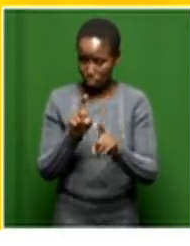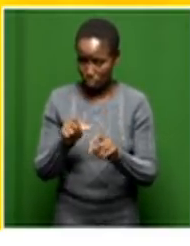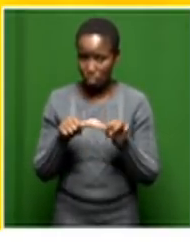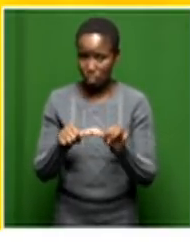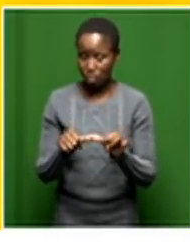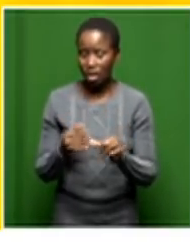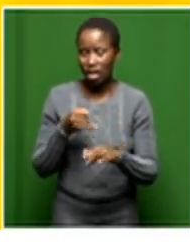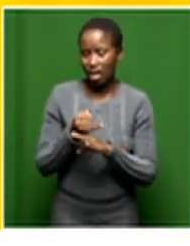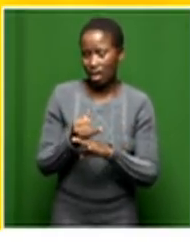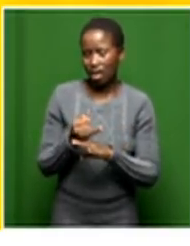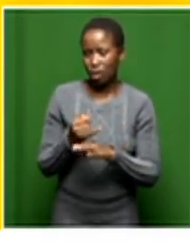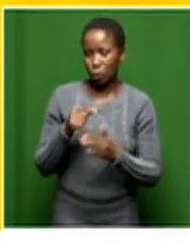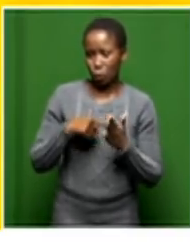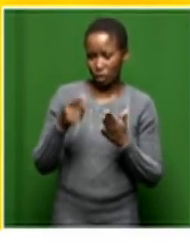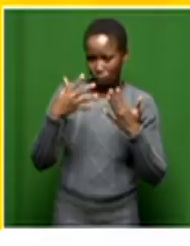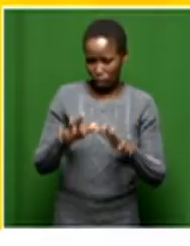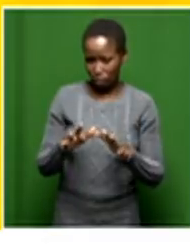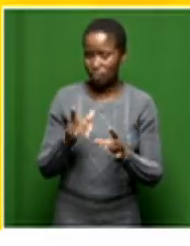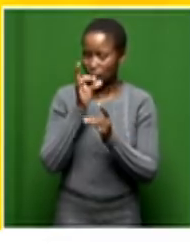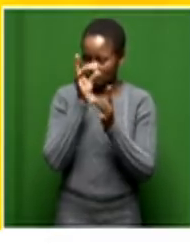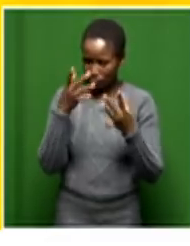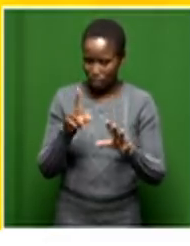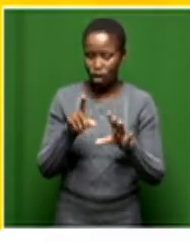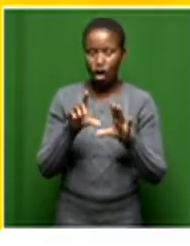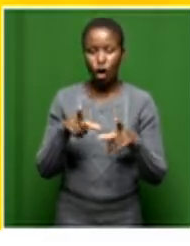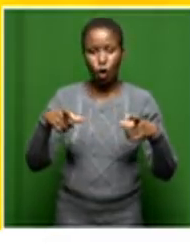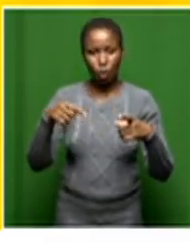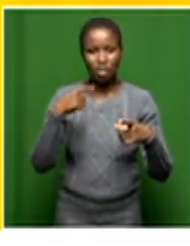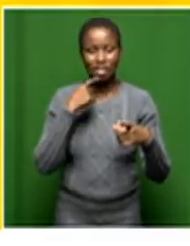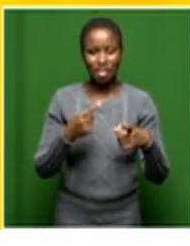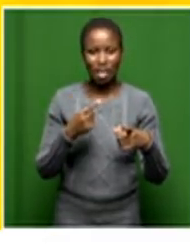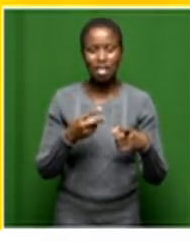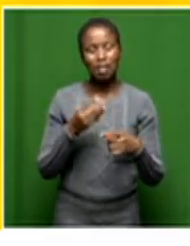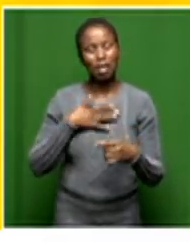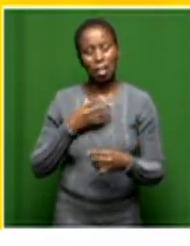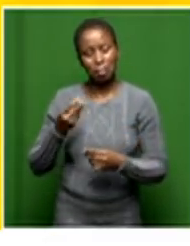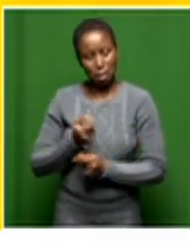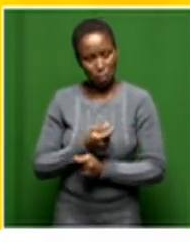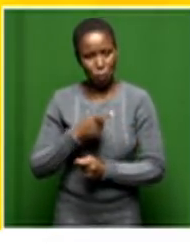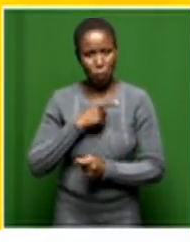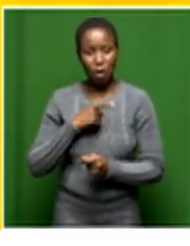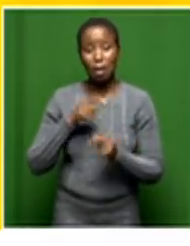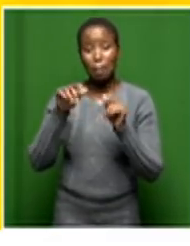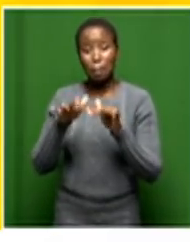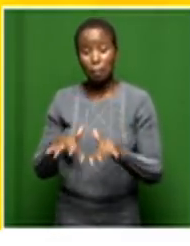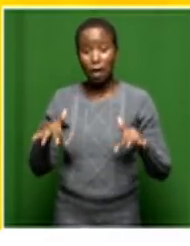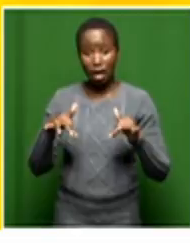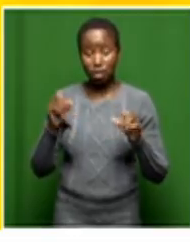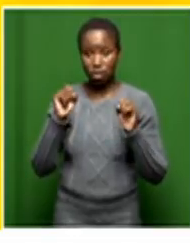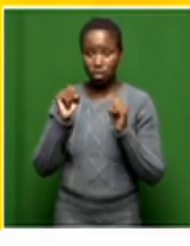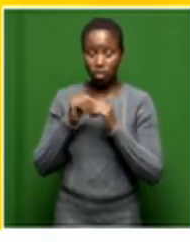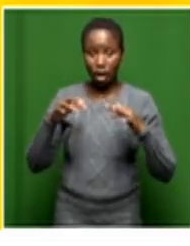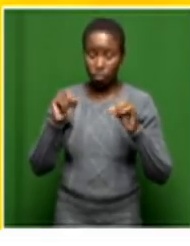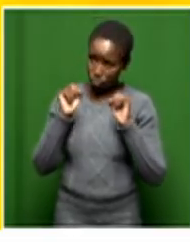capture earlier this week. She further told the Commission that it is regrettable that Parliament only woke up when things were